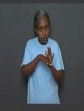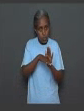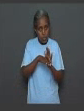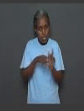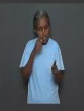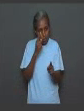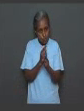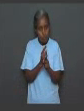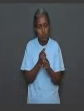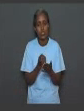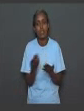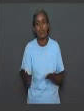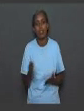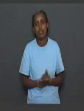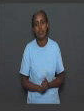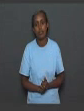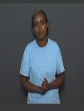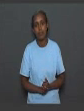sure event.